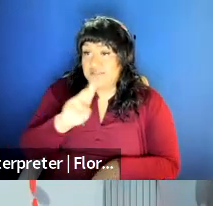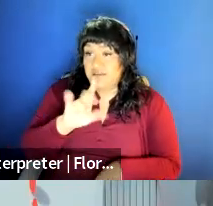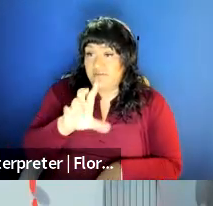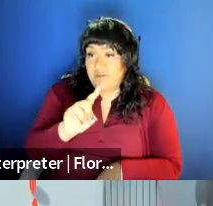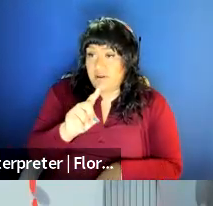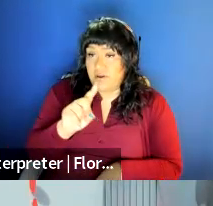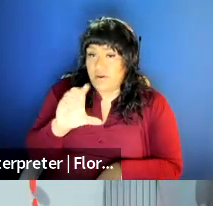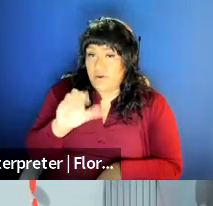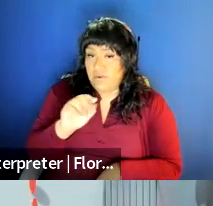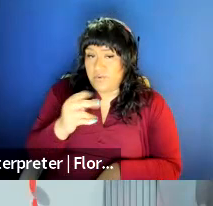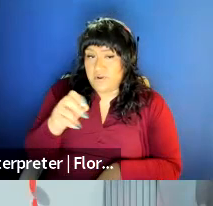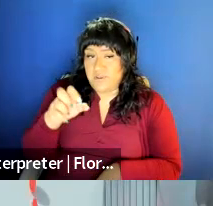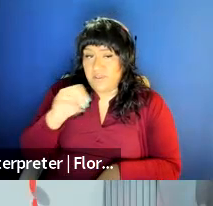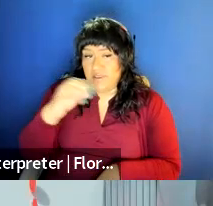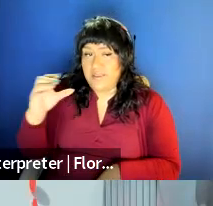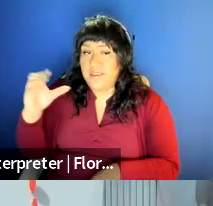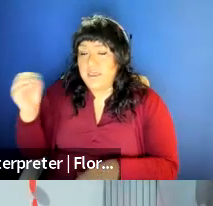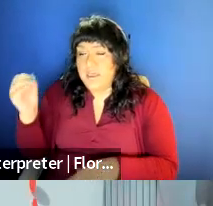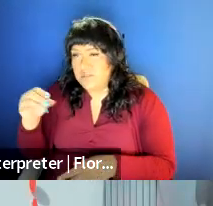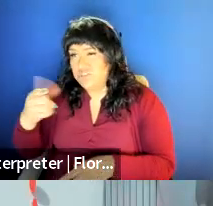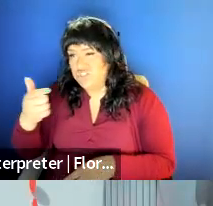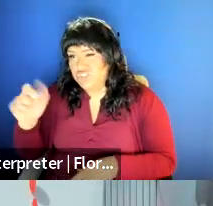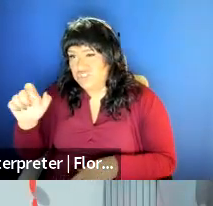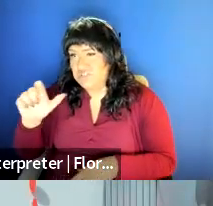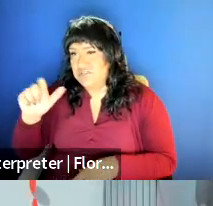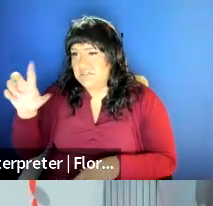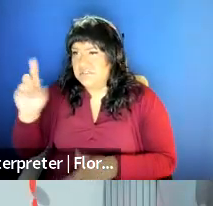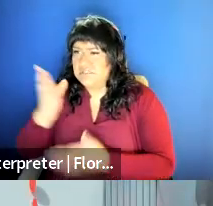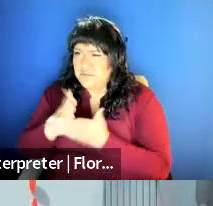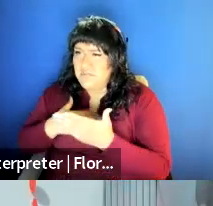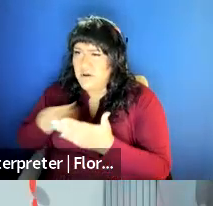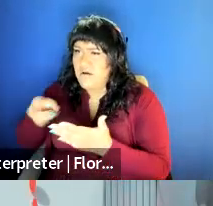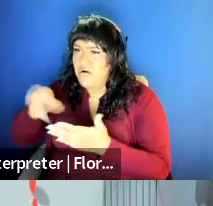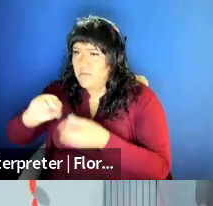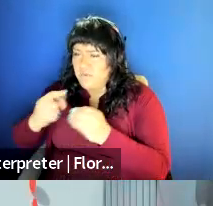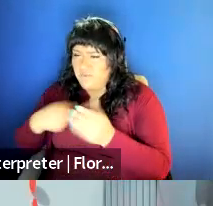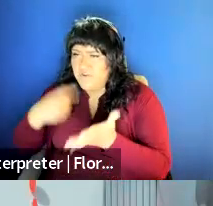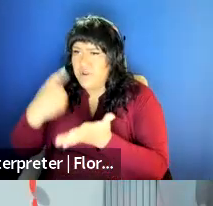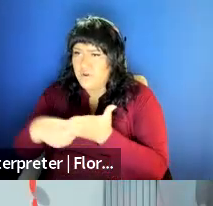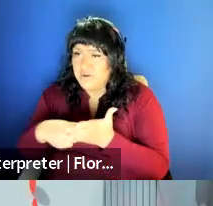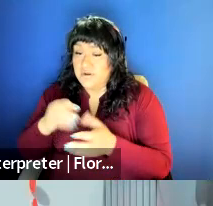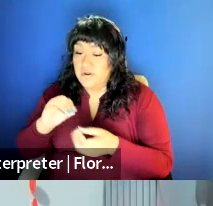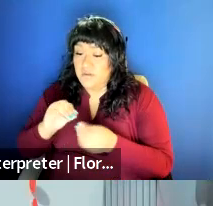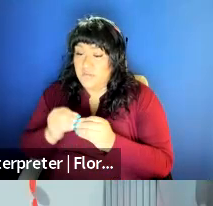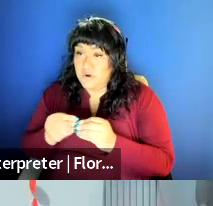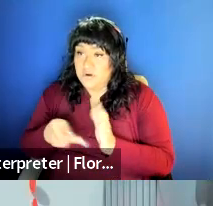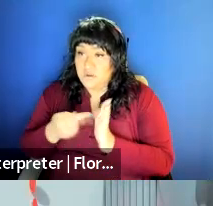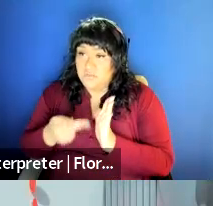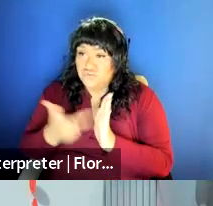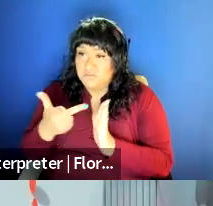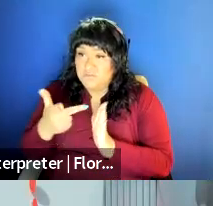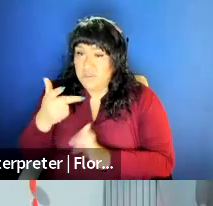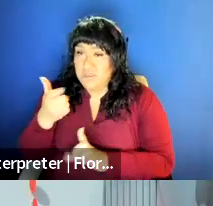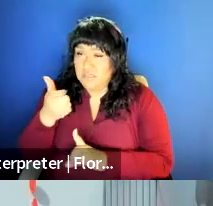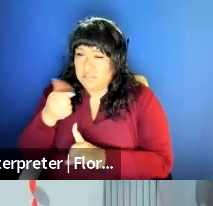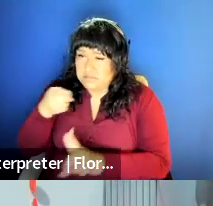and some of them are from my own research. But essentially, we're seeing numbers doubling and tripling in a lot of states, you know, Florida, Colorado.